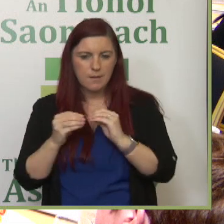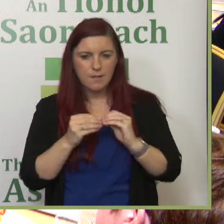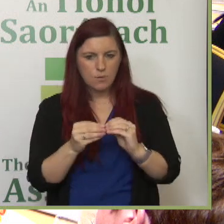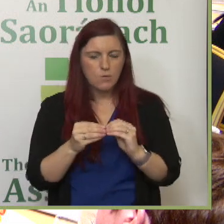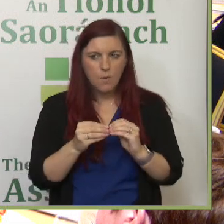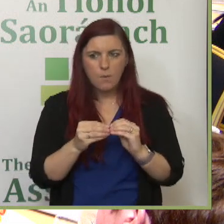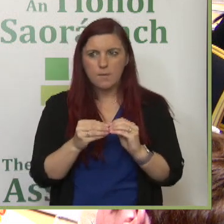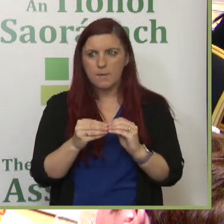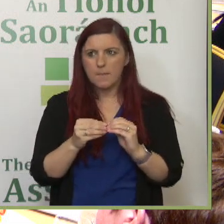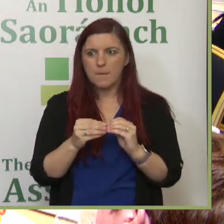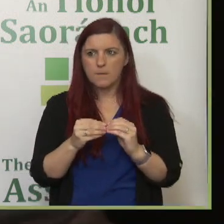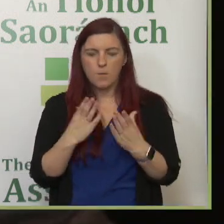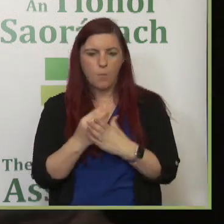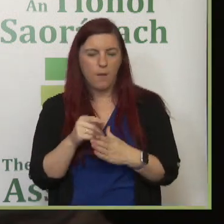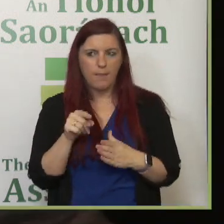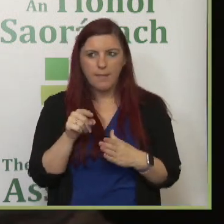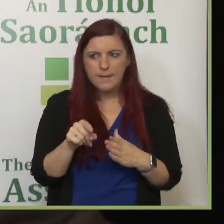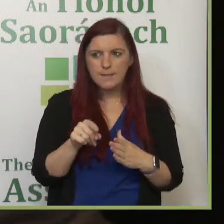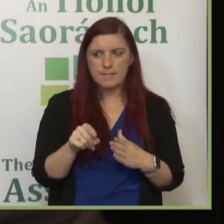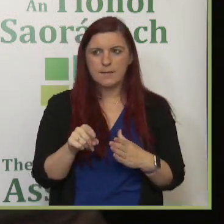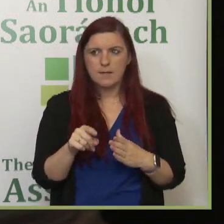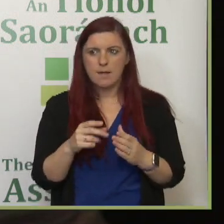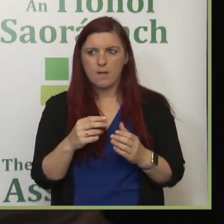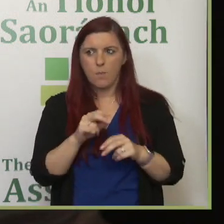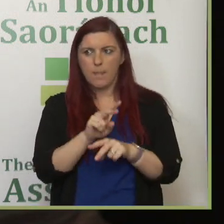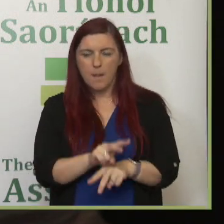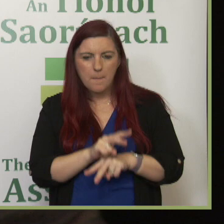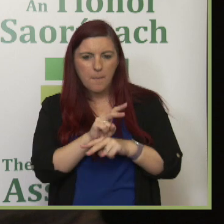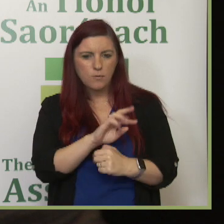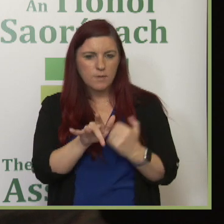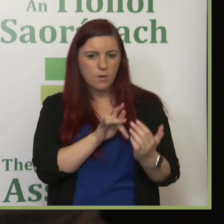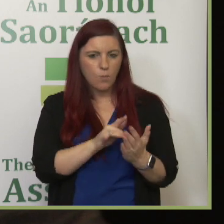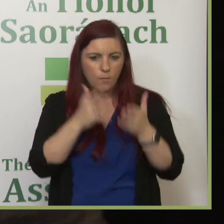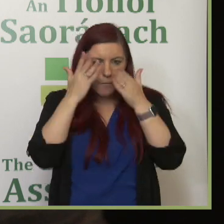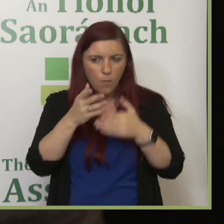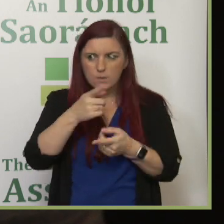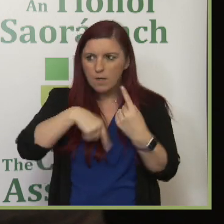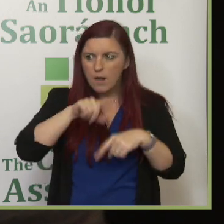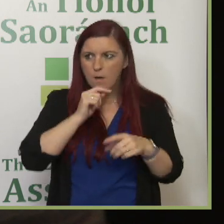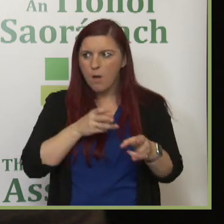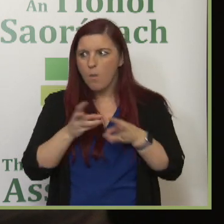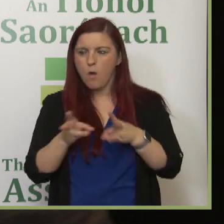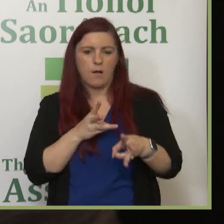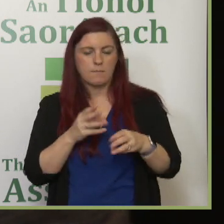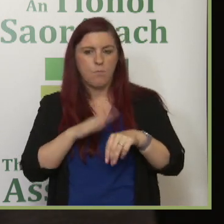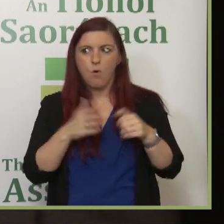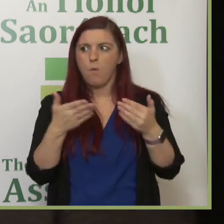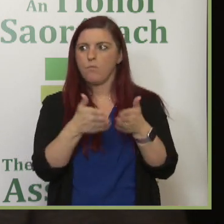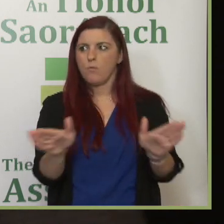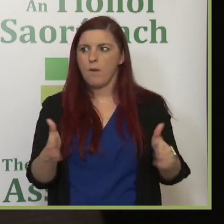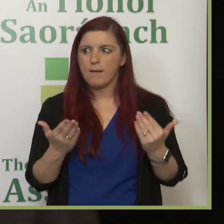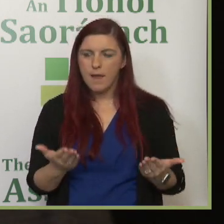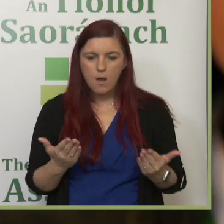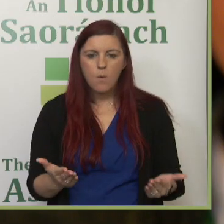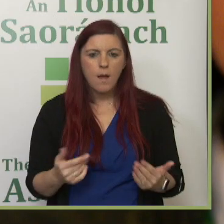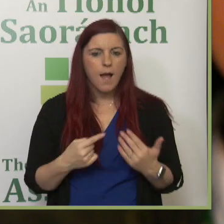result of all of this is, at the time I've worked in the monitoring centre, the focus of our work has got ever wider, and the policy